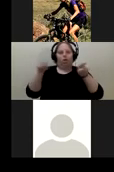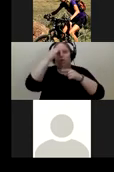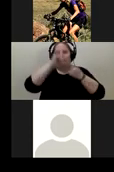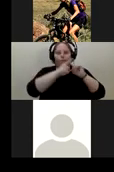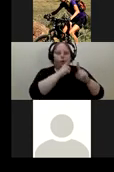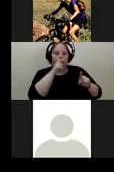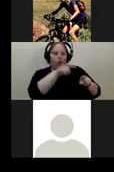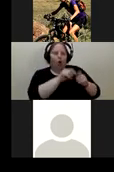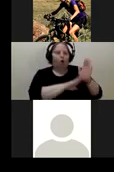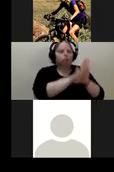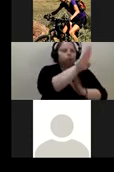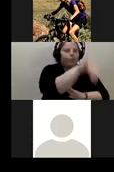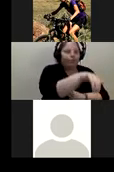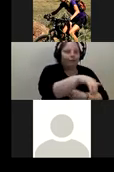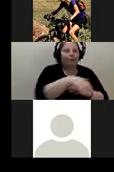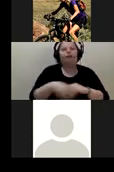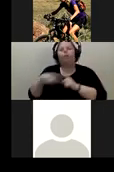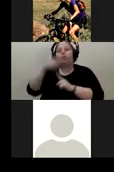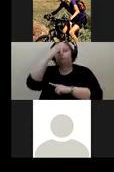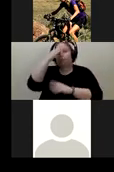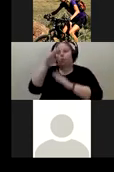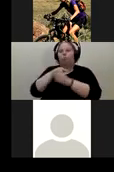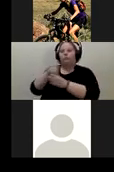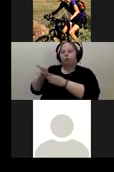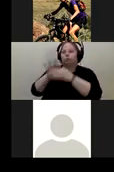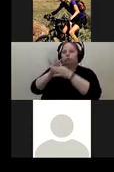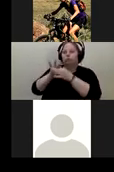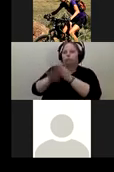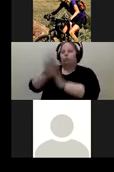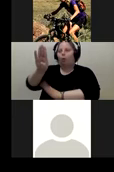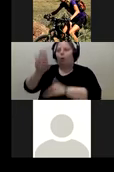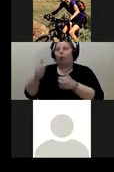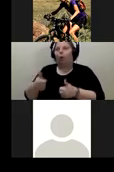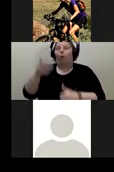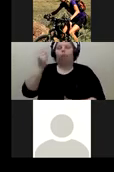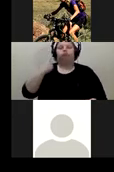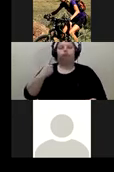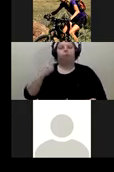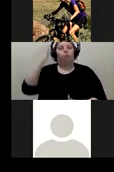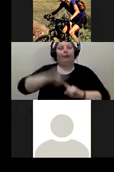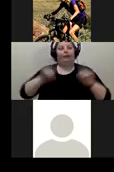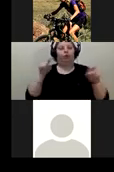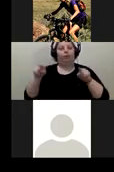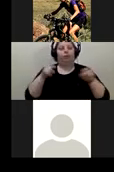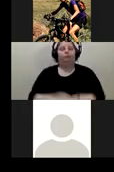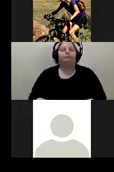flourish in that world, and being able to understand their professional supports and why that's different.